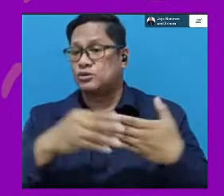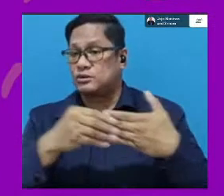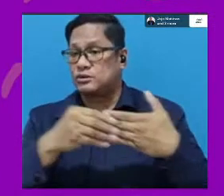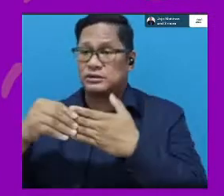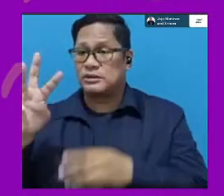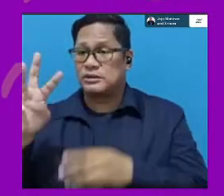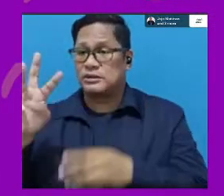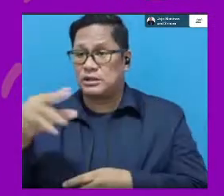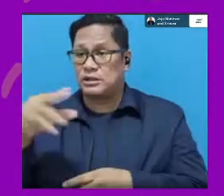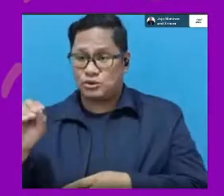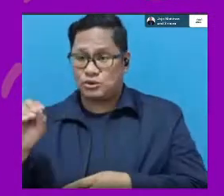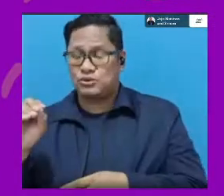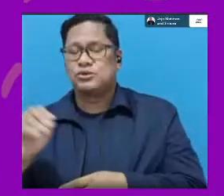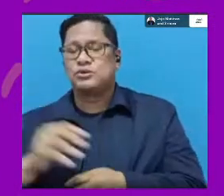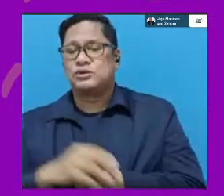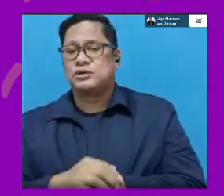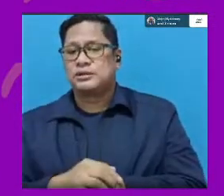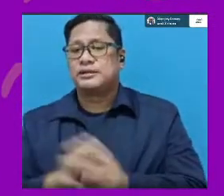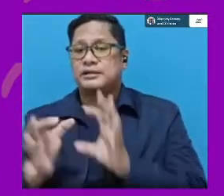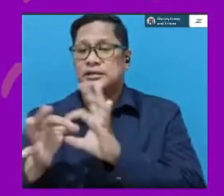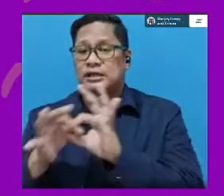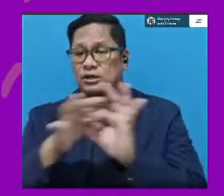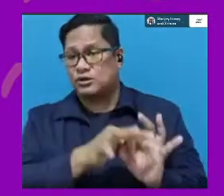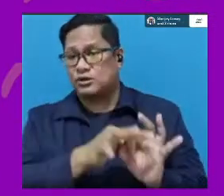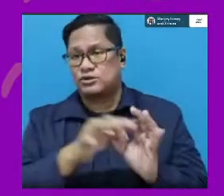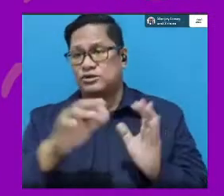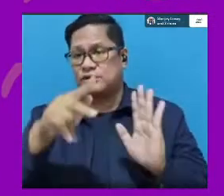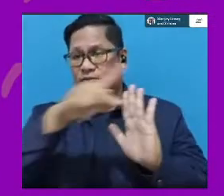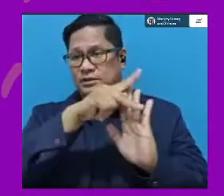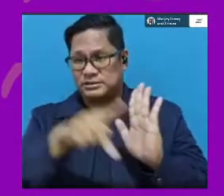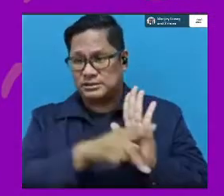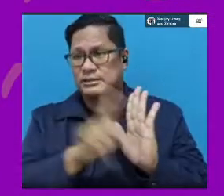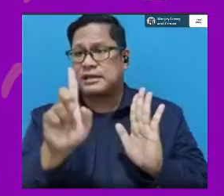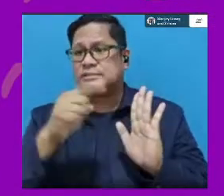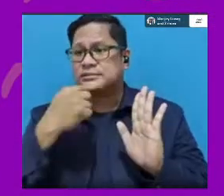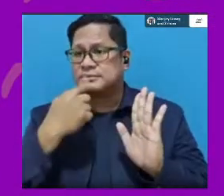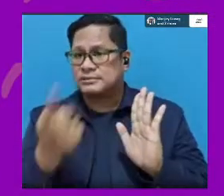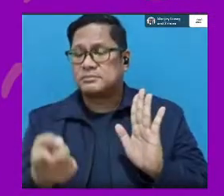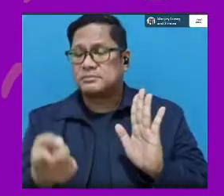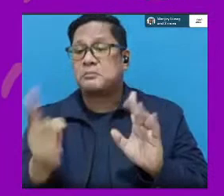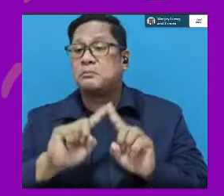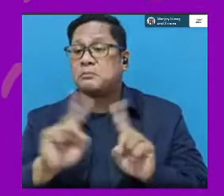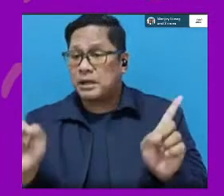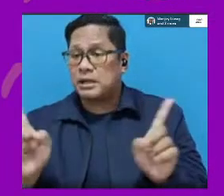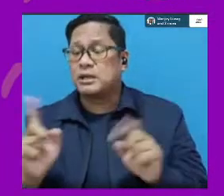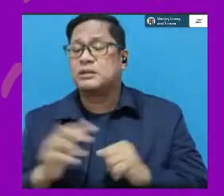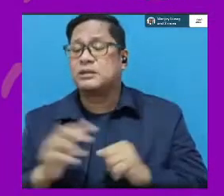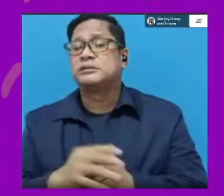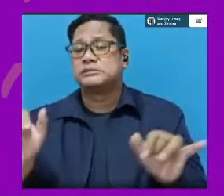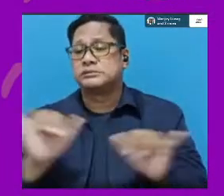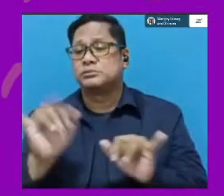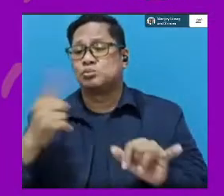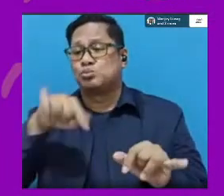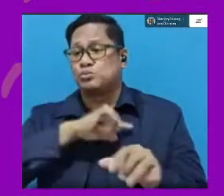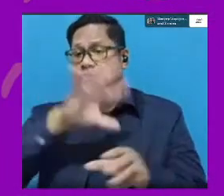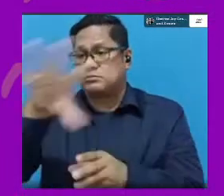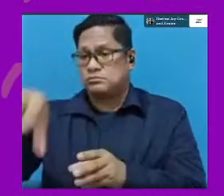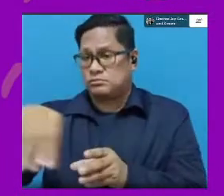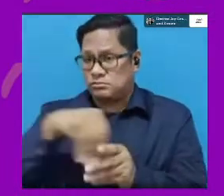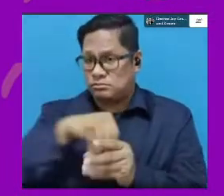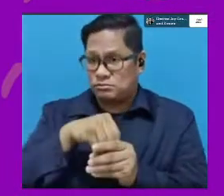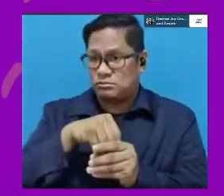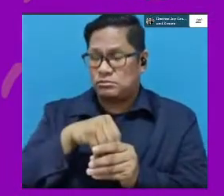SAGE and anchored po on the principles that I've mentioned. But we also included